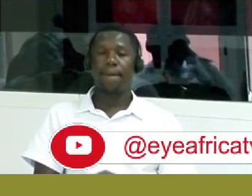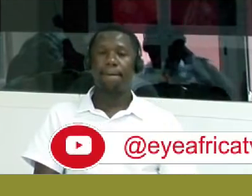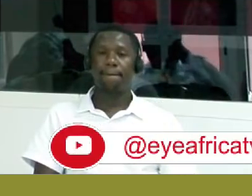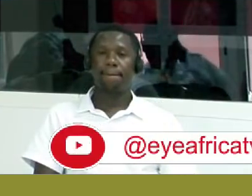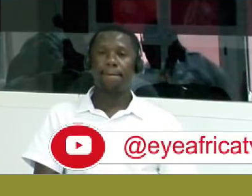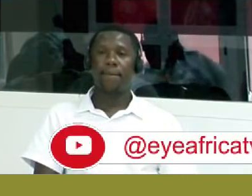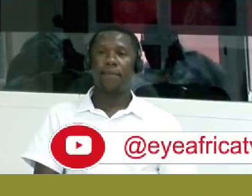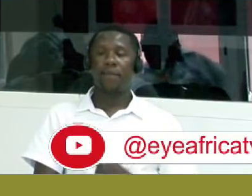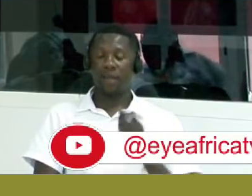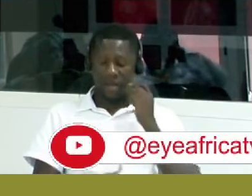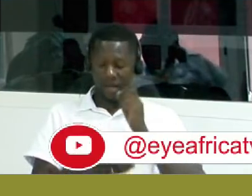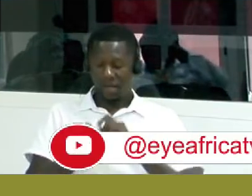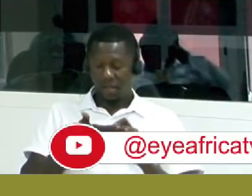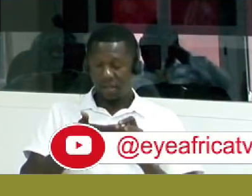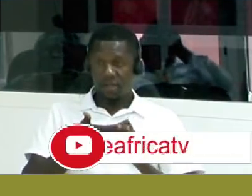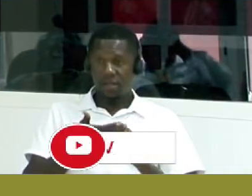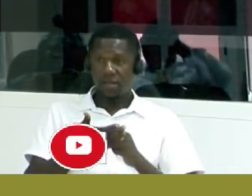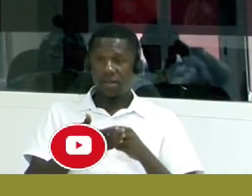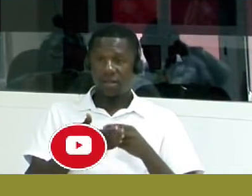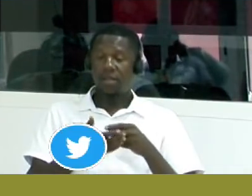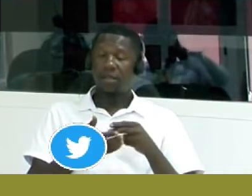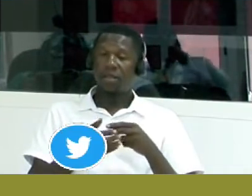April 10, 2000, a handwritten request